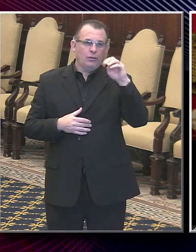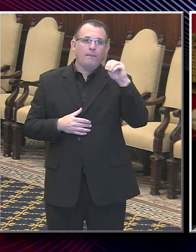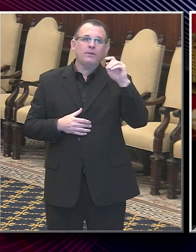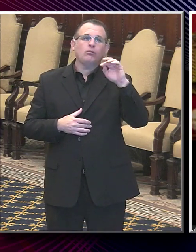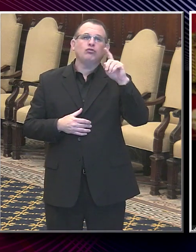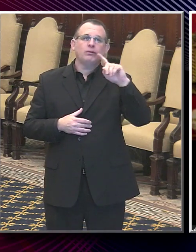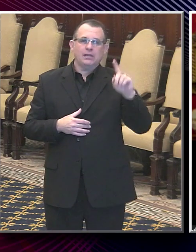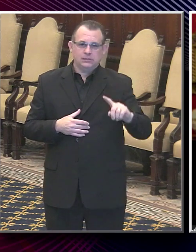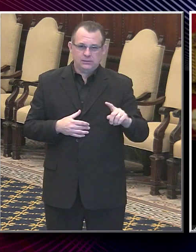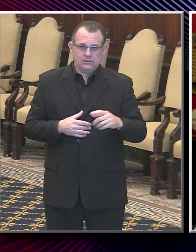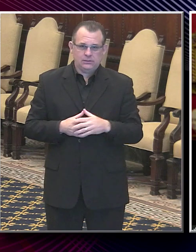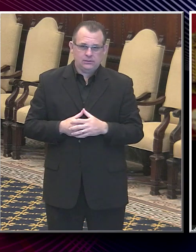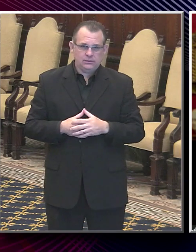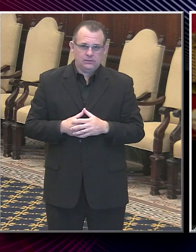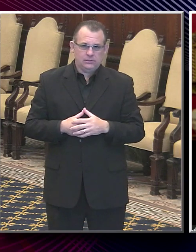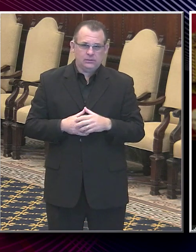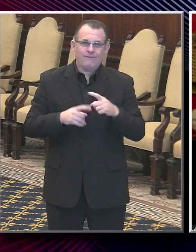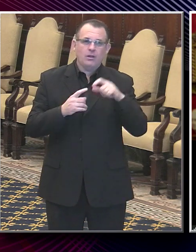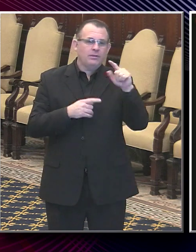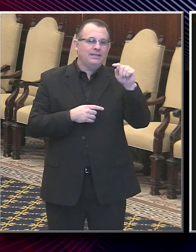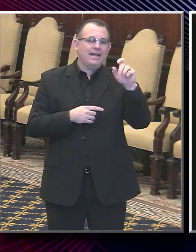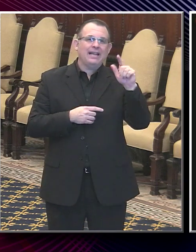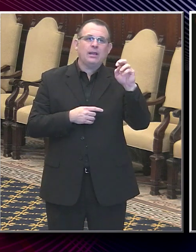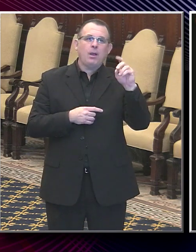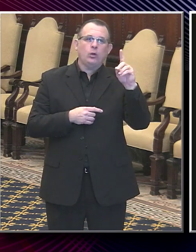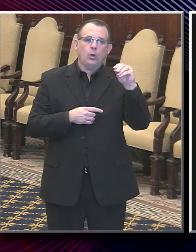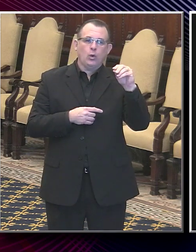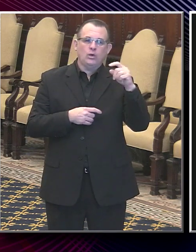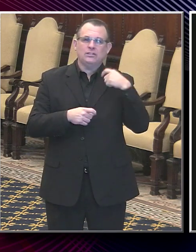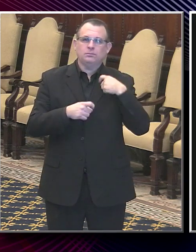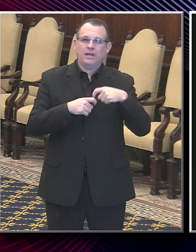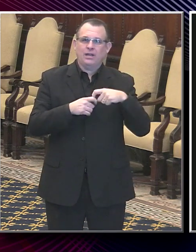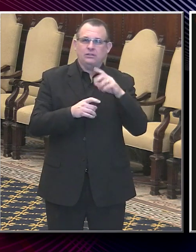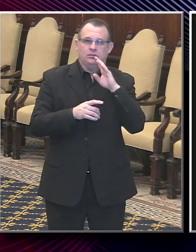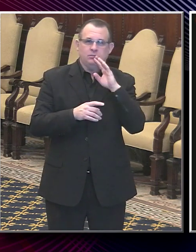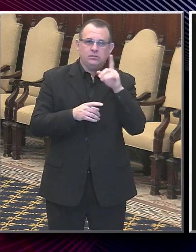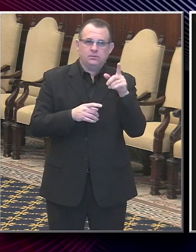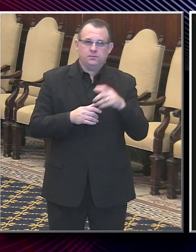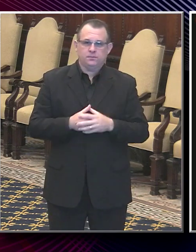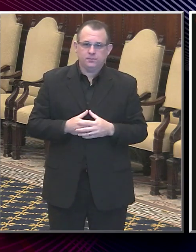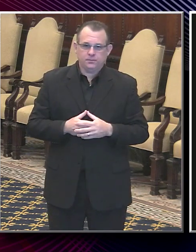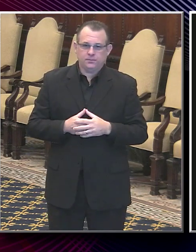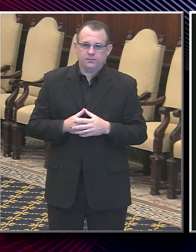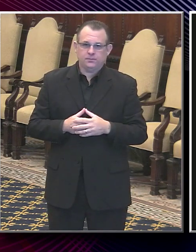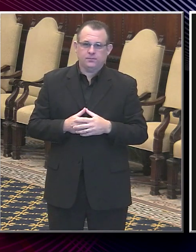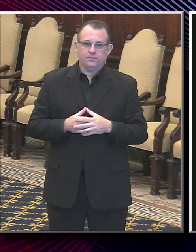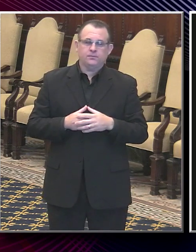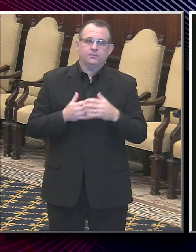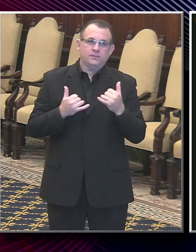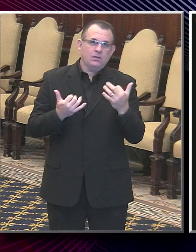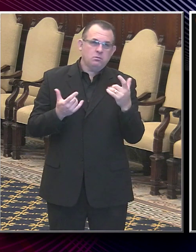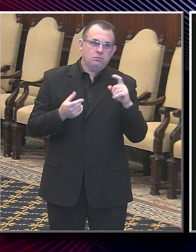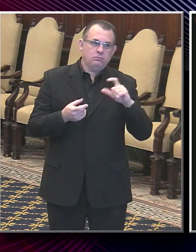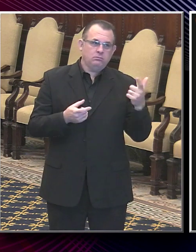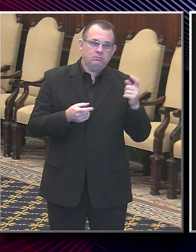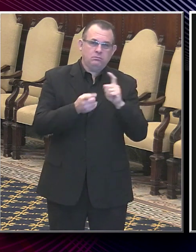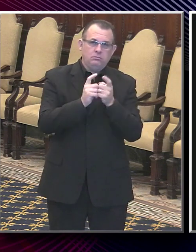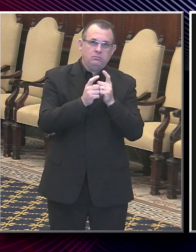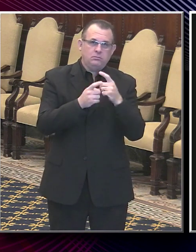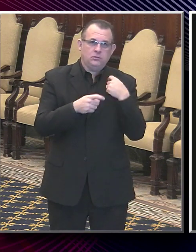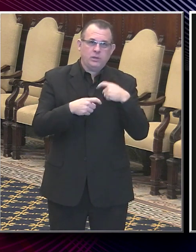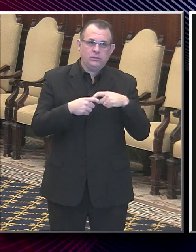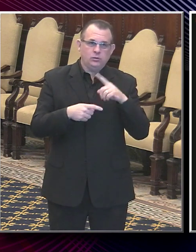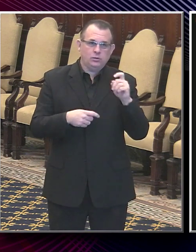Hola Armando. Buenas tardes, Jaira. Buenas tardes. La primera pregunta es sobre lo que se llevó a cabo en el día de hoy